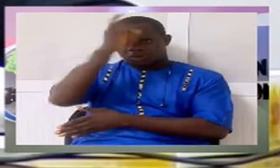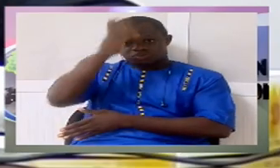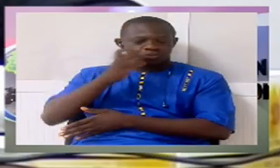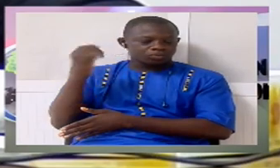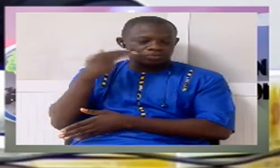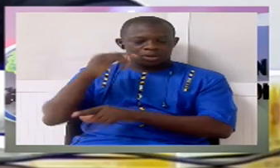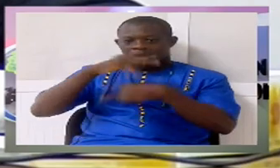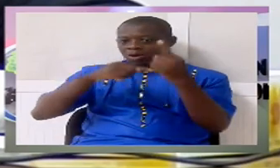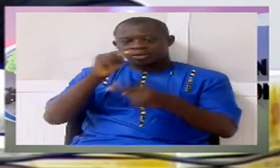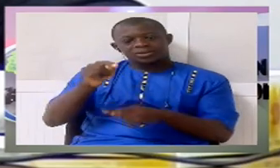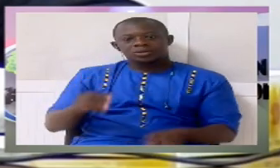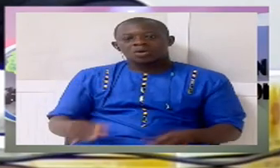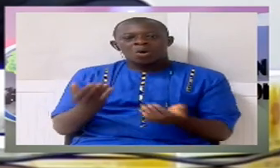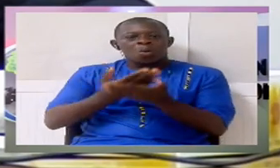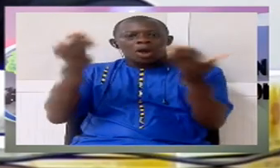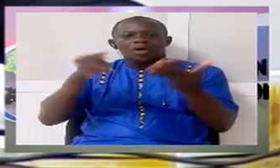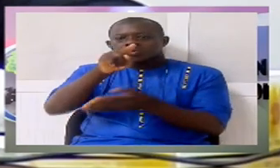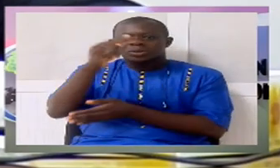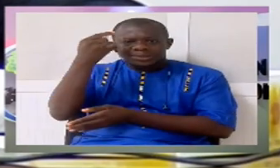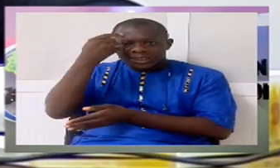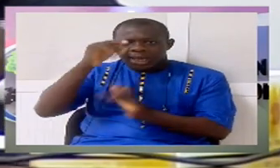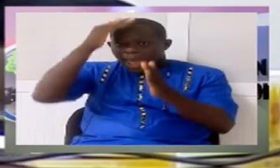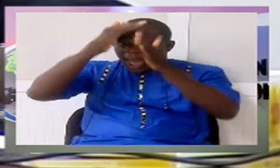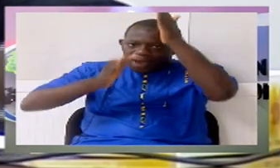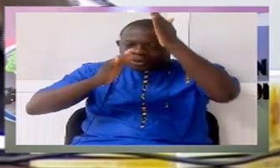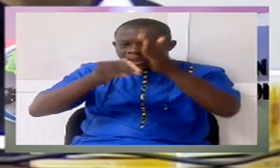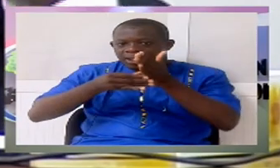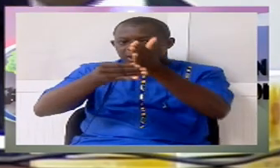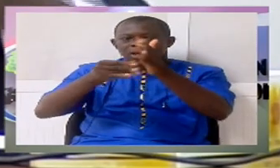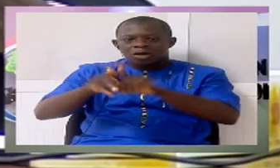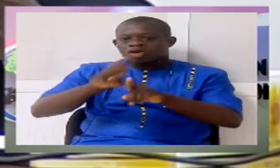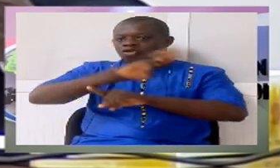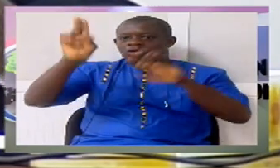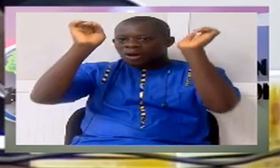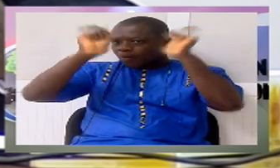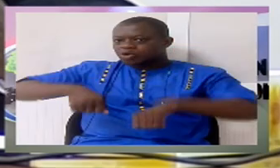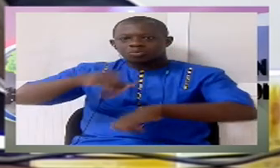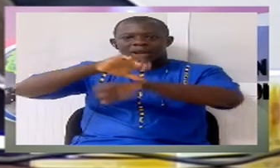Why do you think that the army commander could not even effect an arrest of